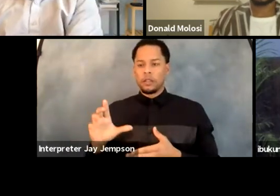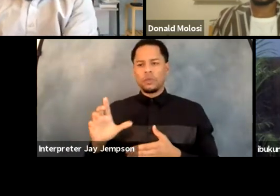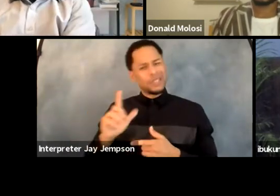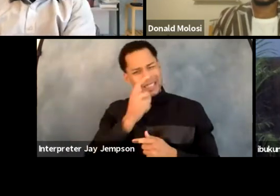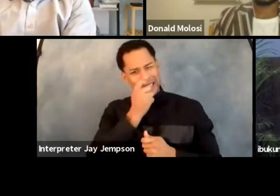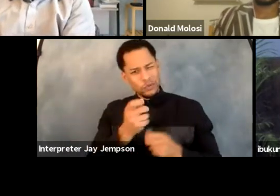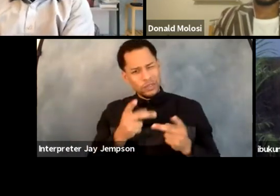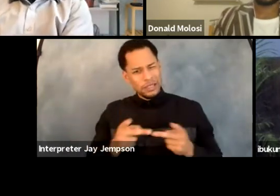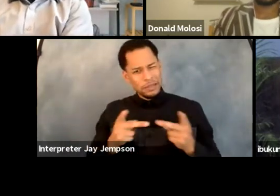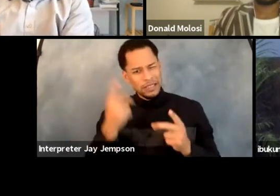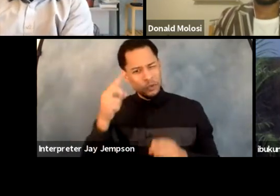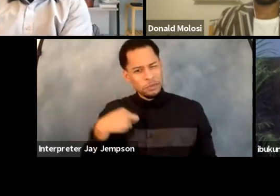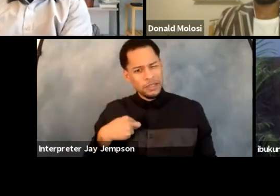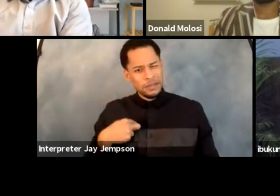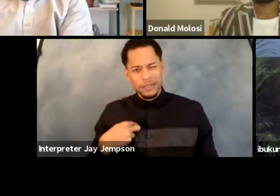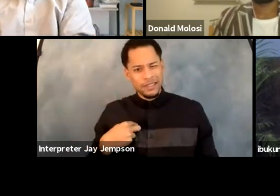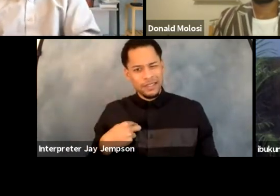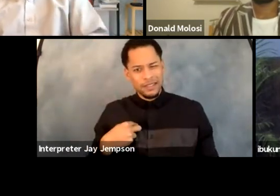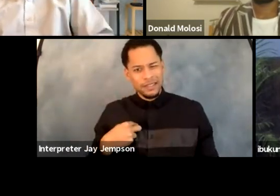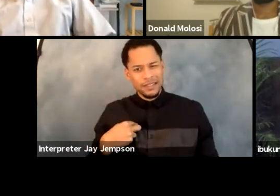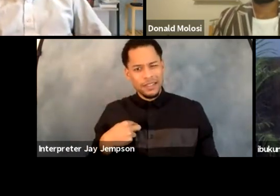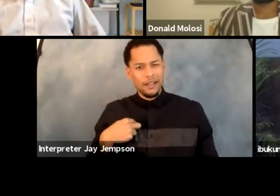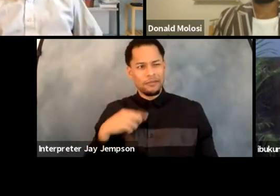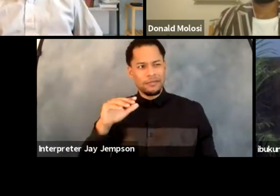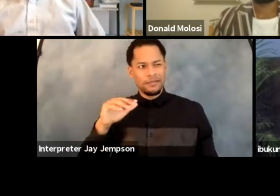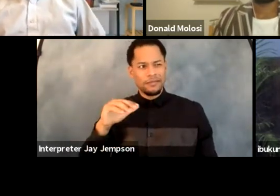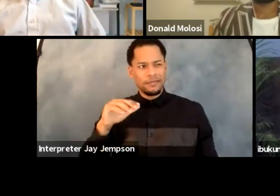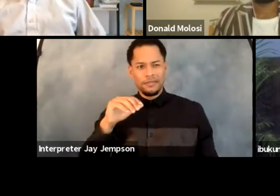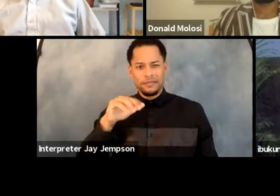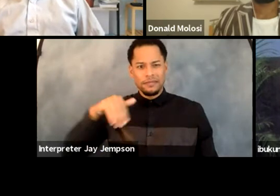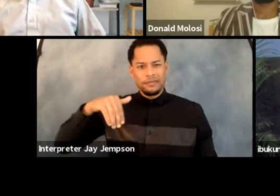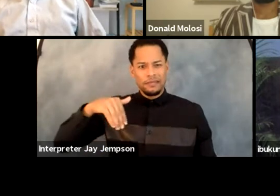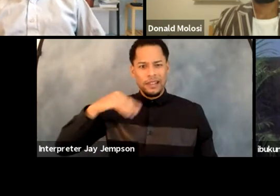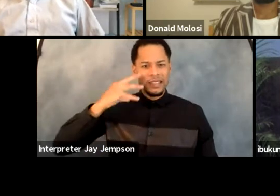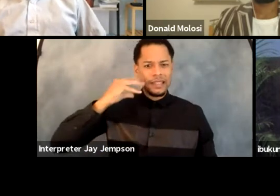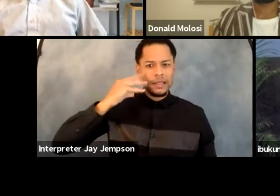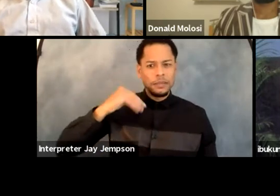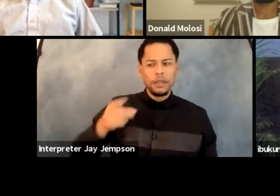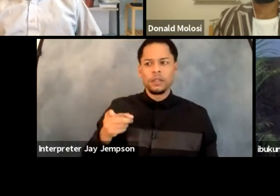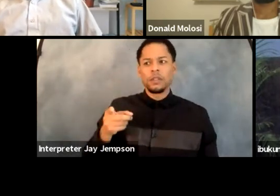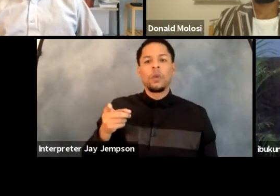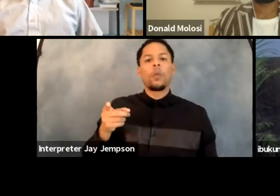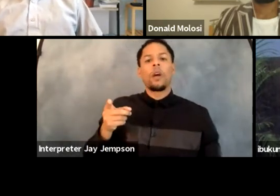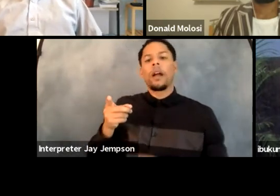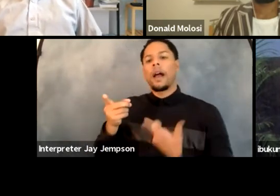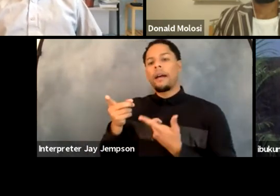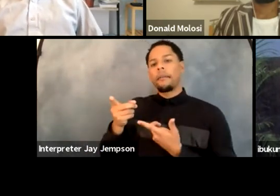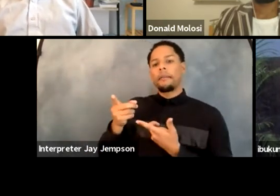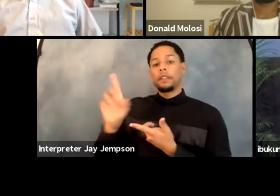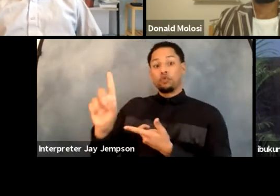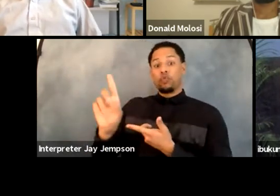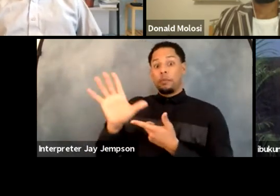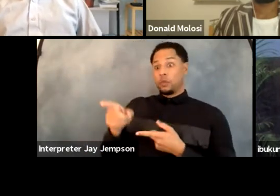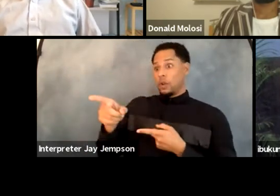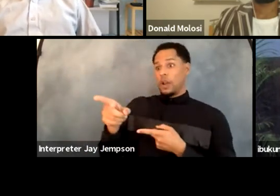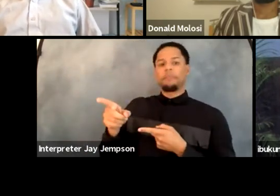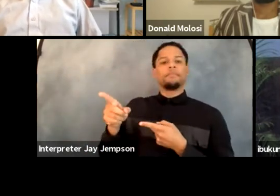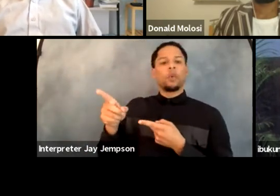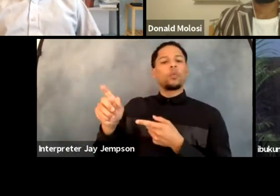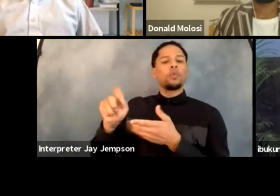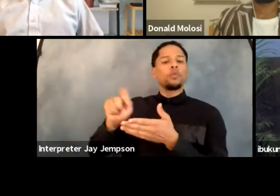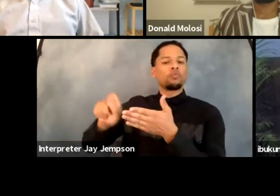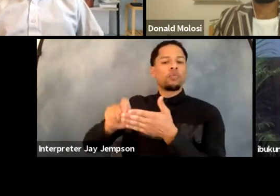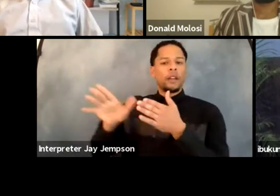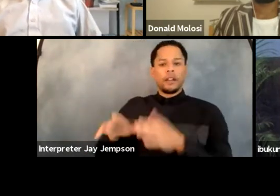I feel, been, you know, in that position where now I'm giving insight on before I, you know, have access to